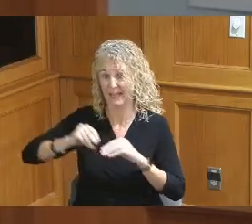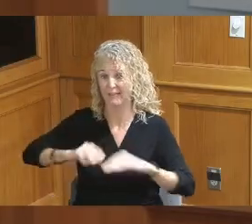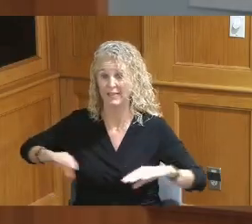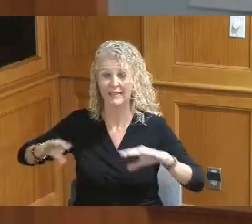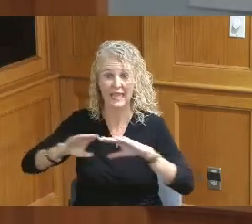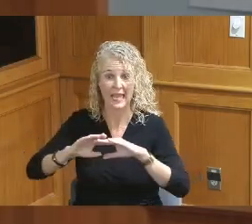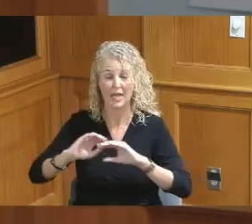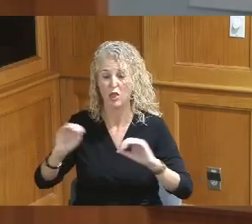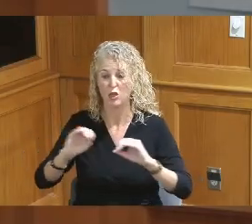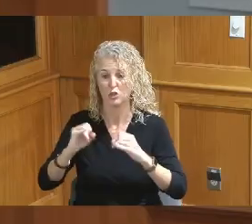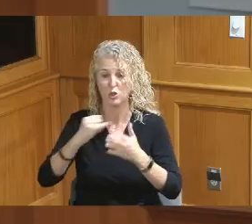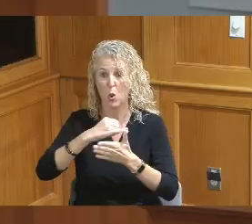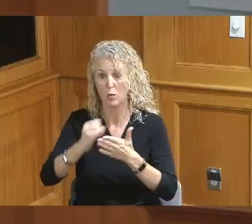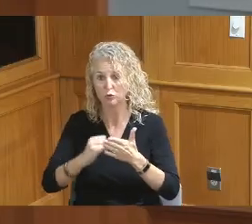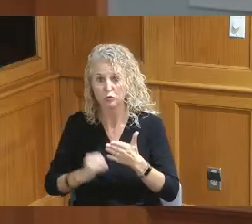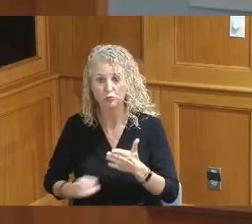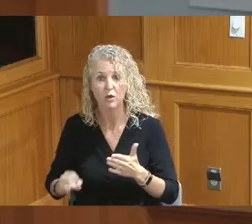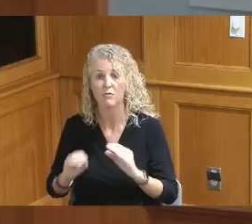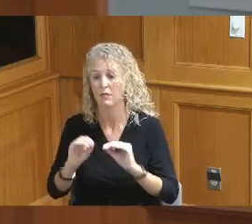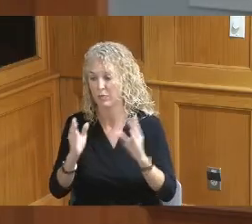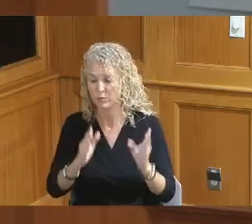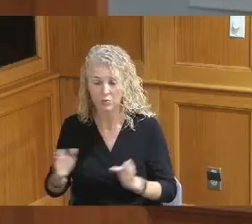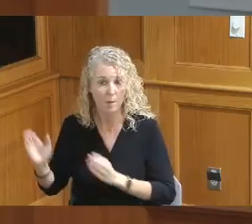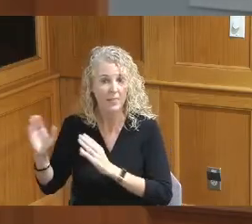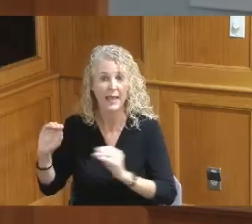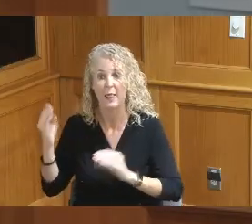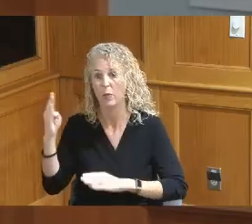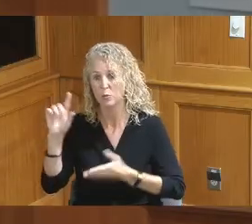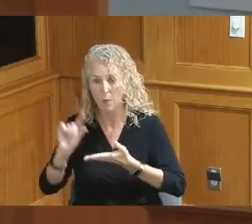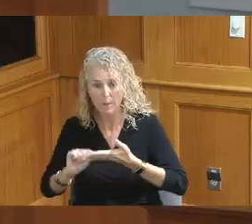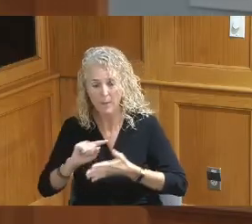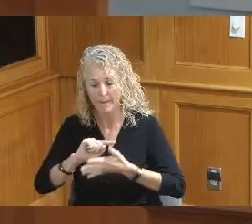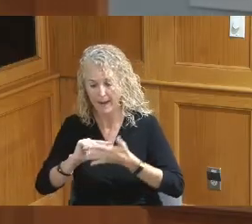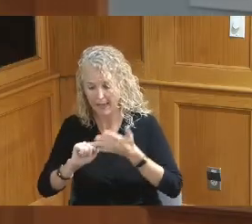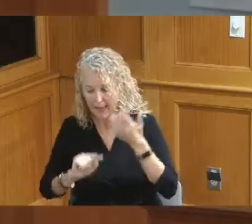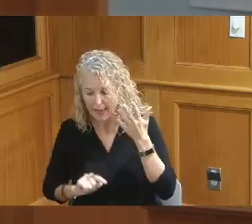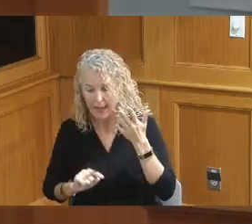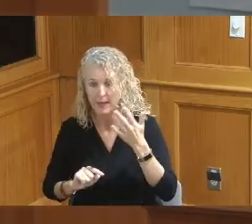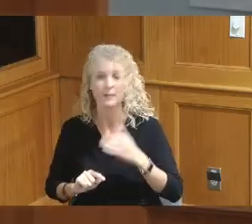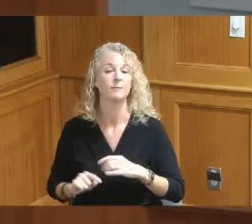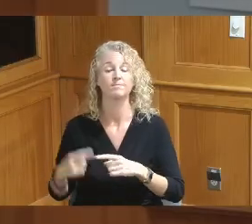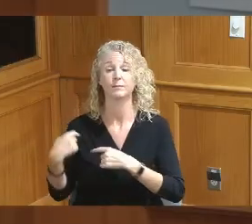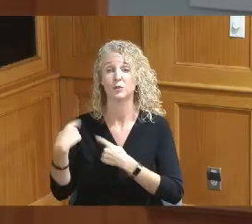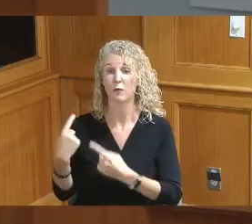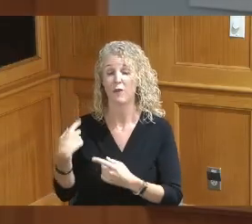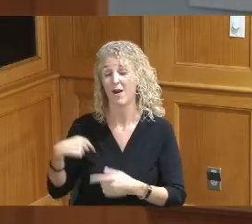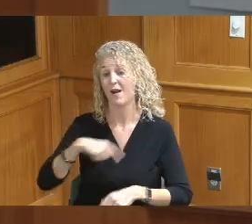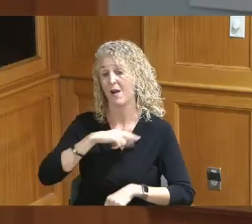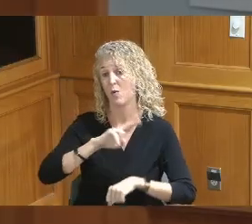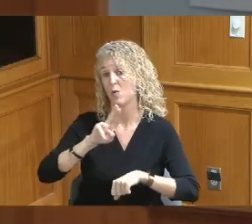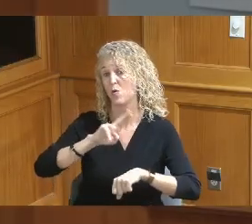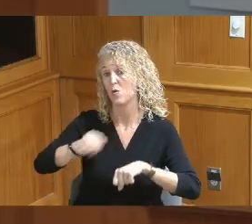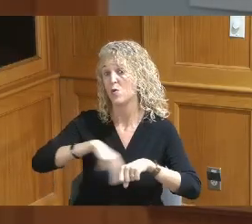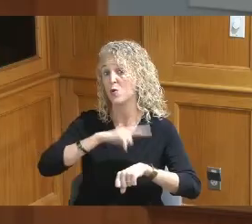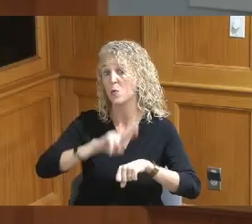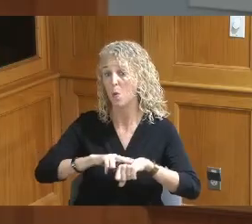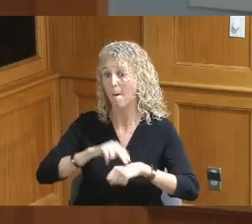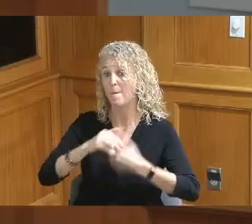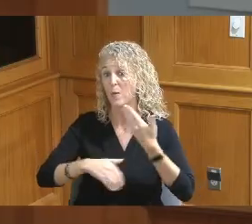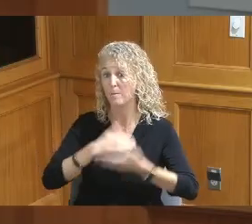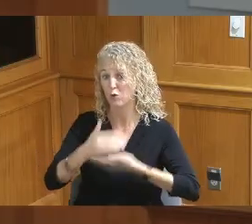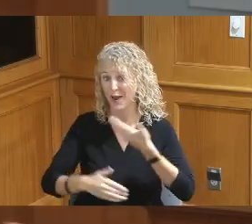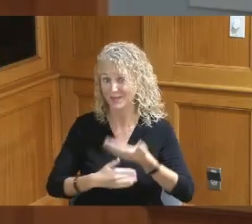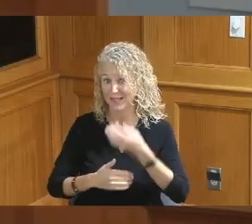drawings on to say, okay, this is what this thing's going to cost. And that's the normal. It's worth saying that the normal way that we engage